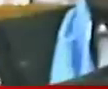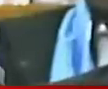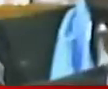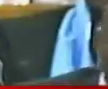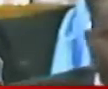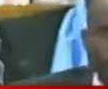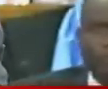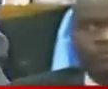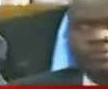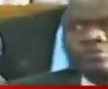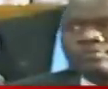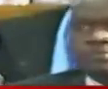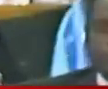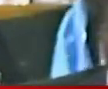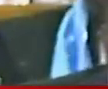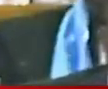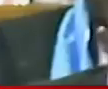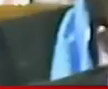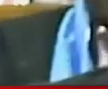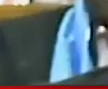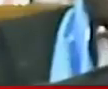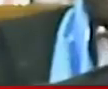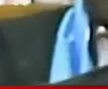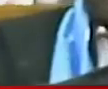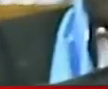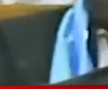mbaya, maisha bila shaka nakuwa mabaya.